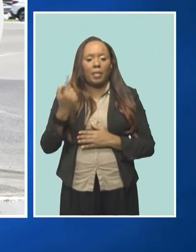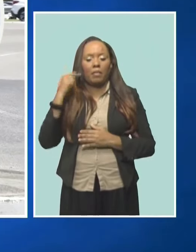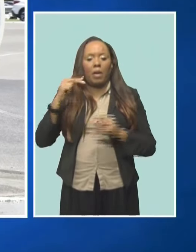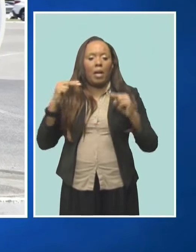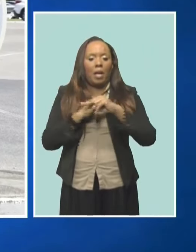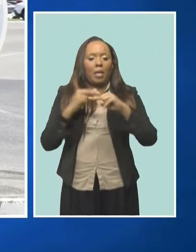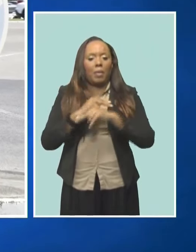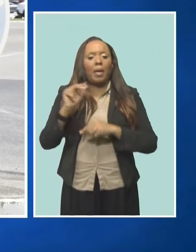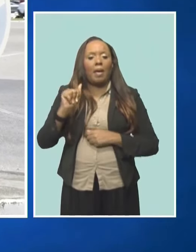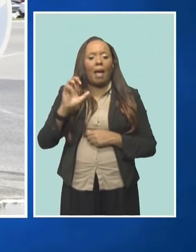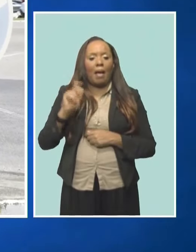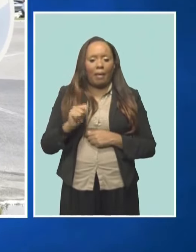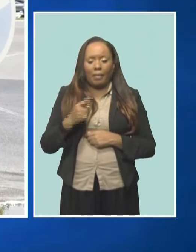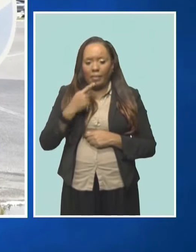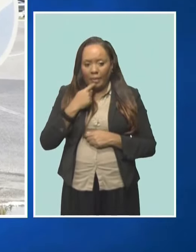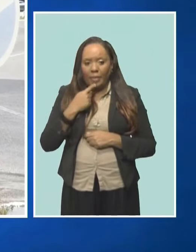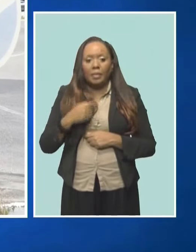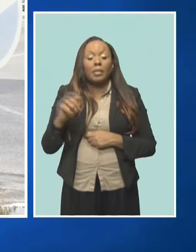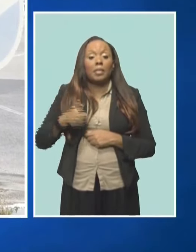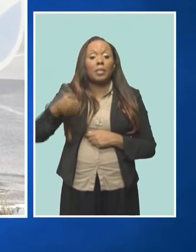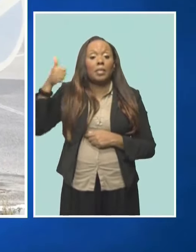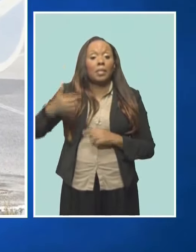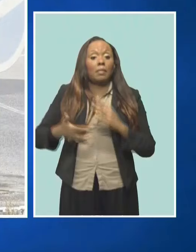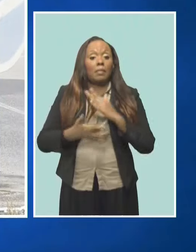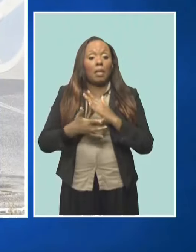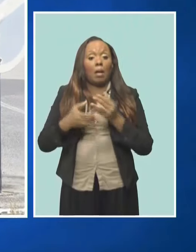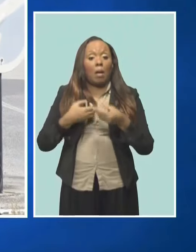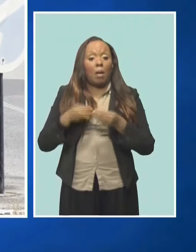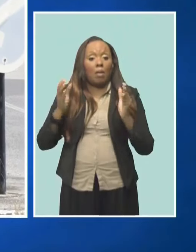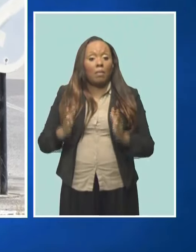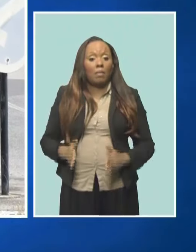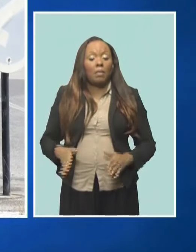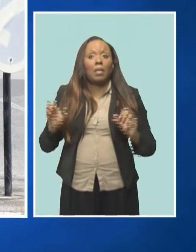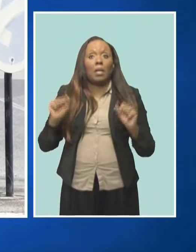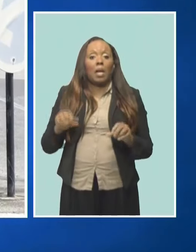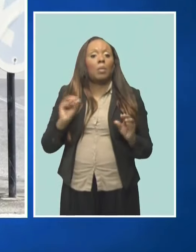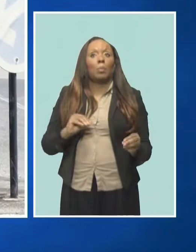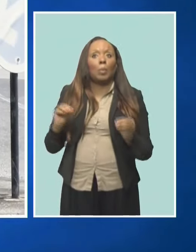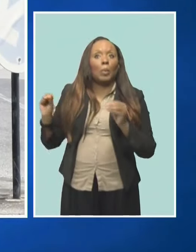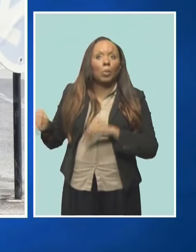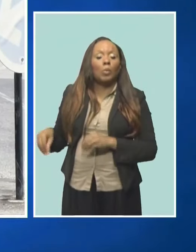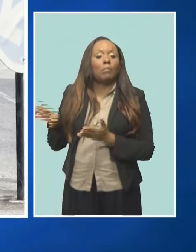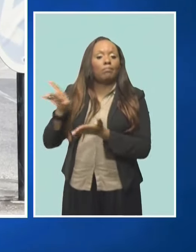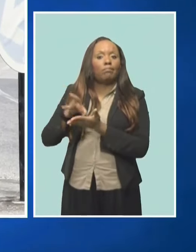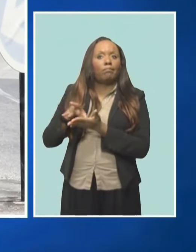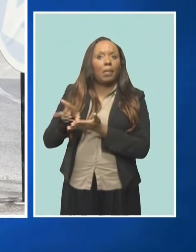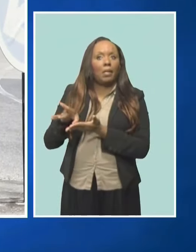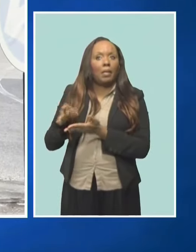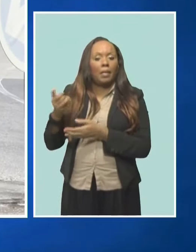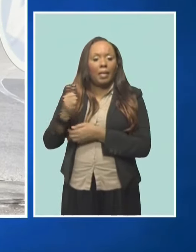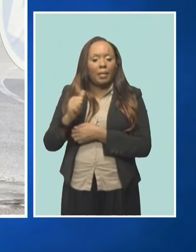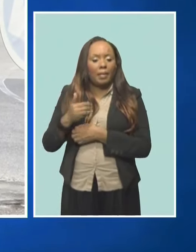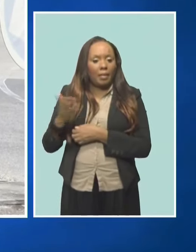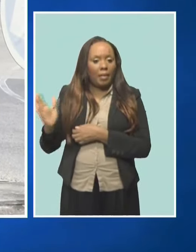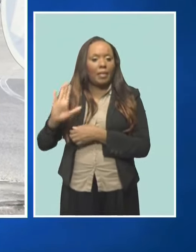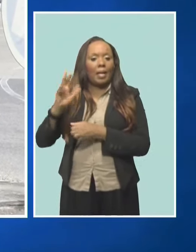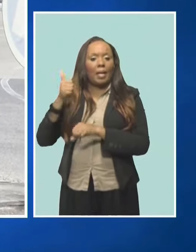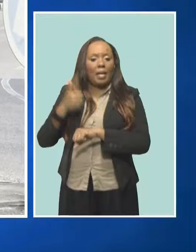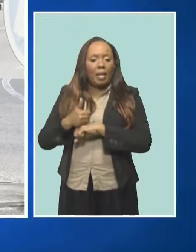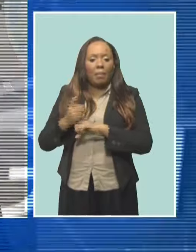289 authorizes the Chief Technical Officer of the MTW to remove and dispose of anything placed willfully upon